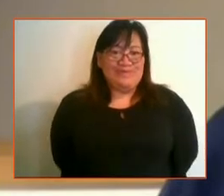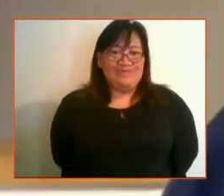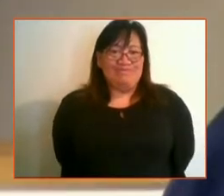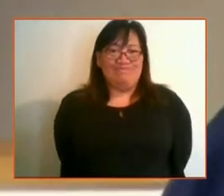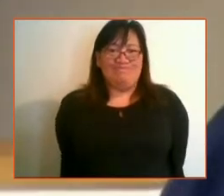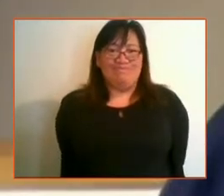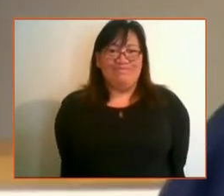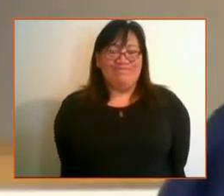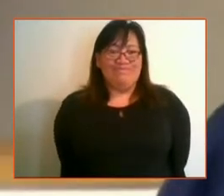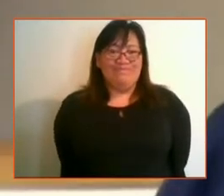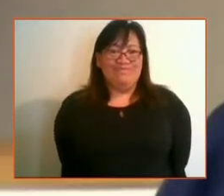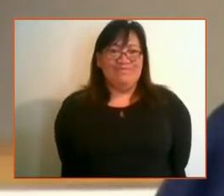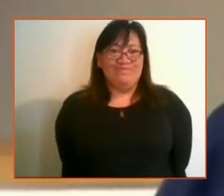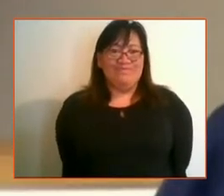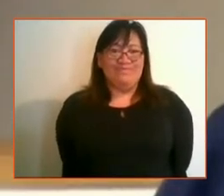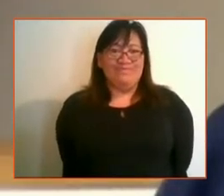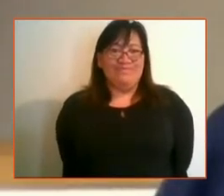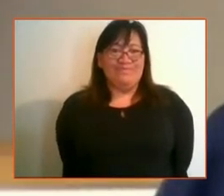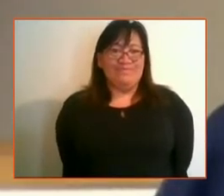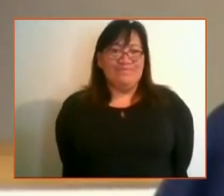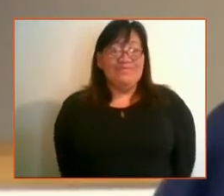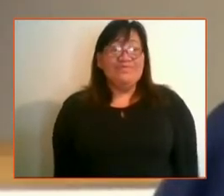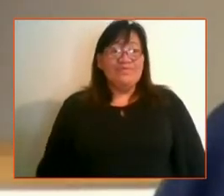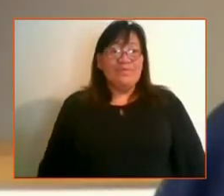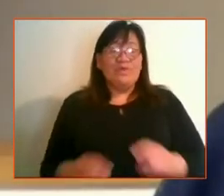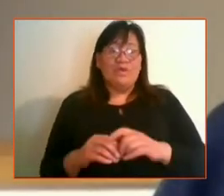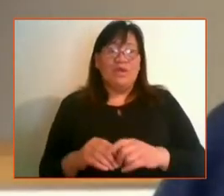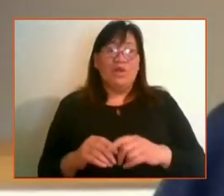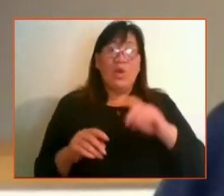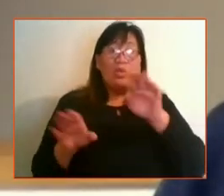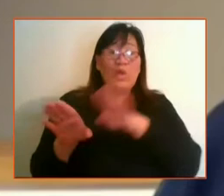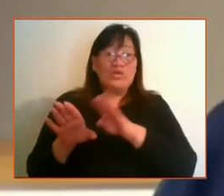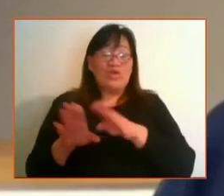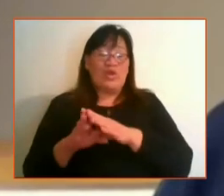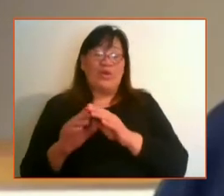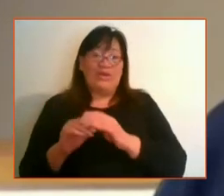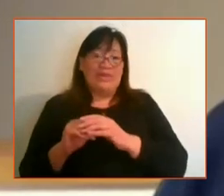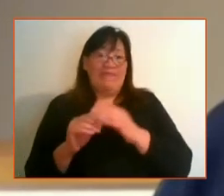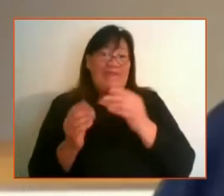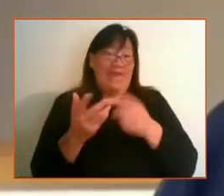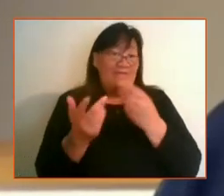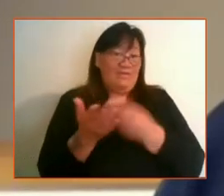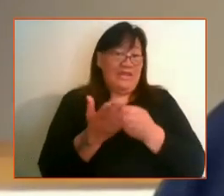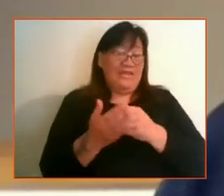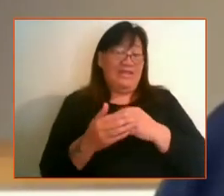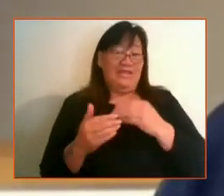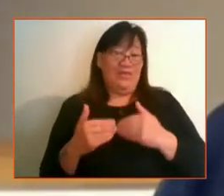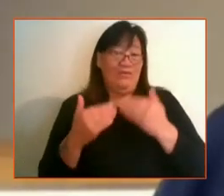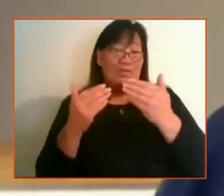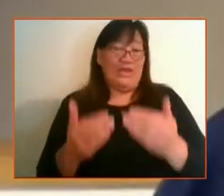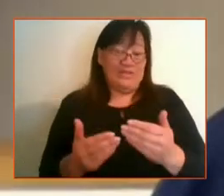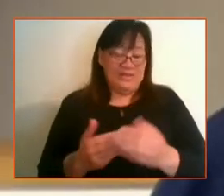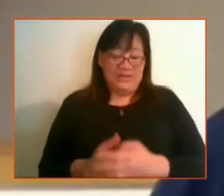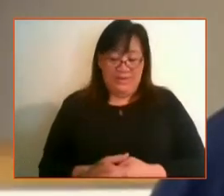that the Cox front as well. I think that it's important for that acknowledgement